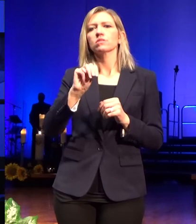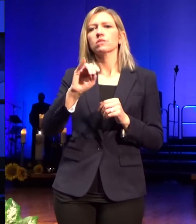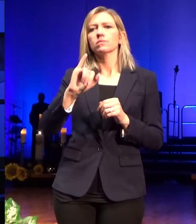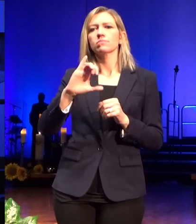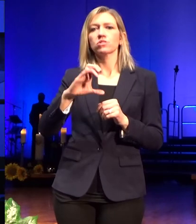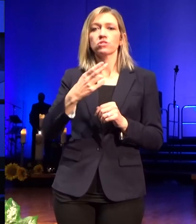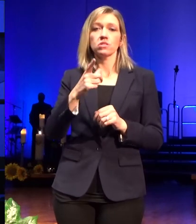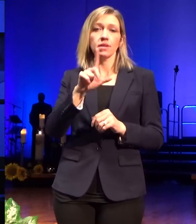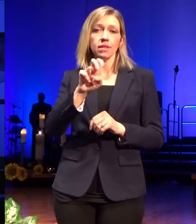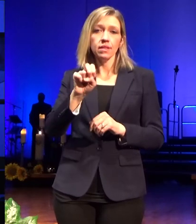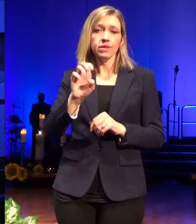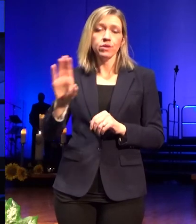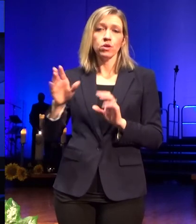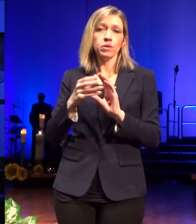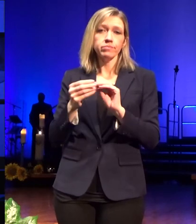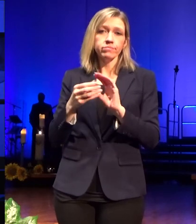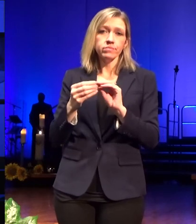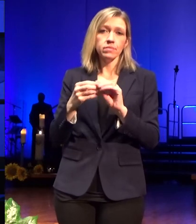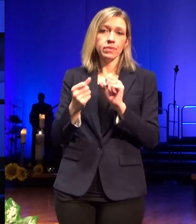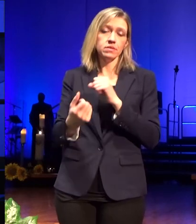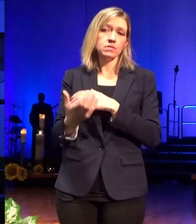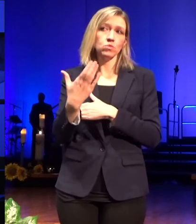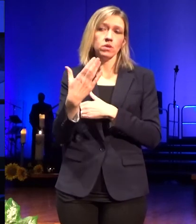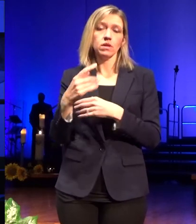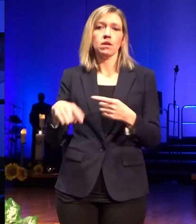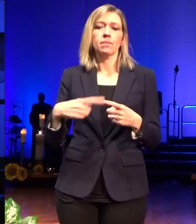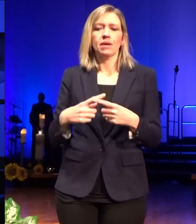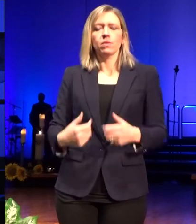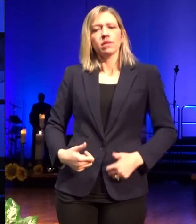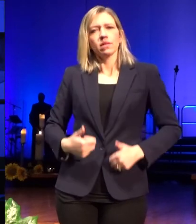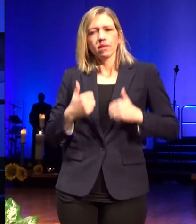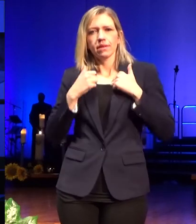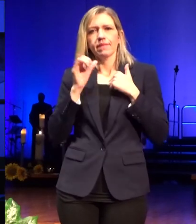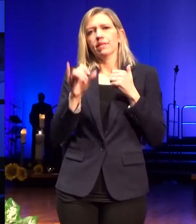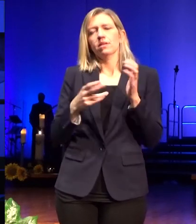message this morning about living this truth,